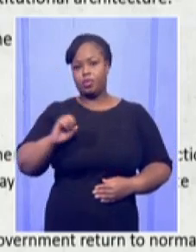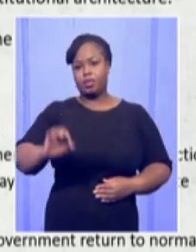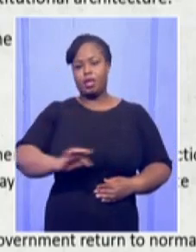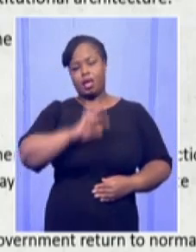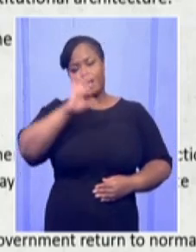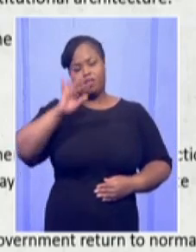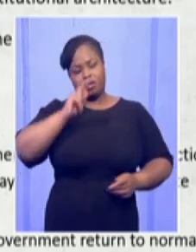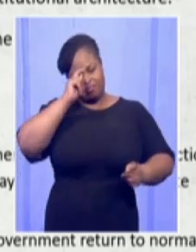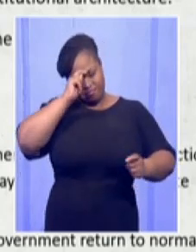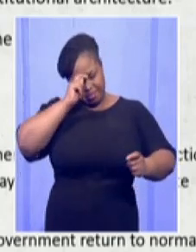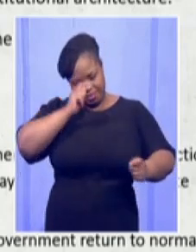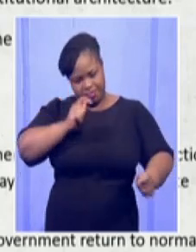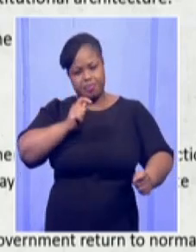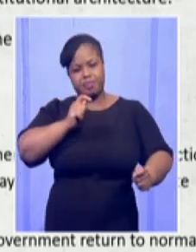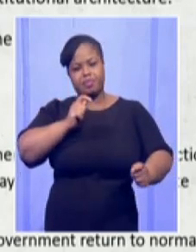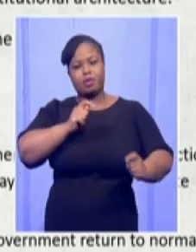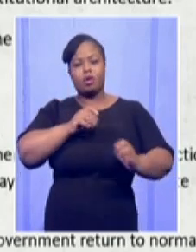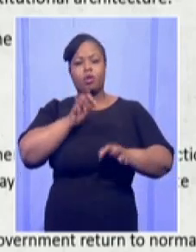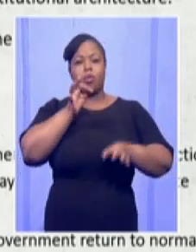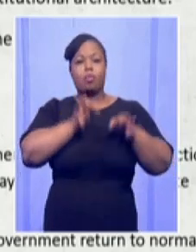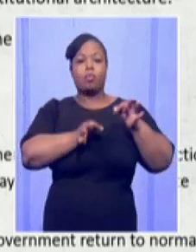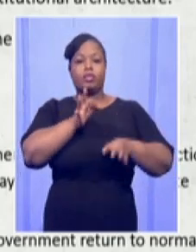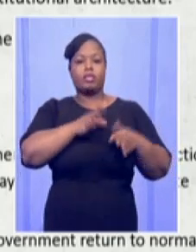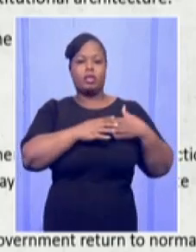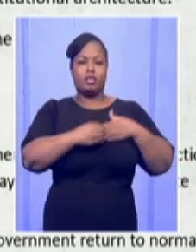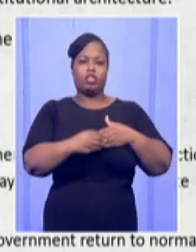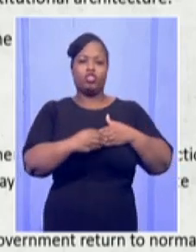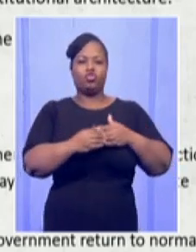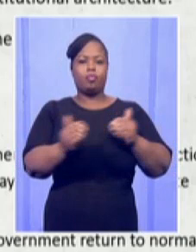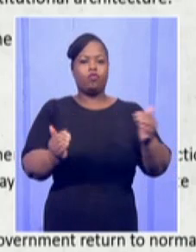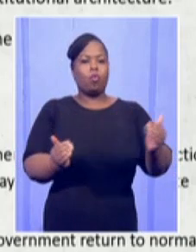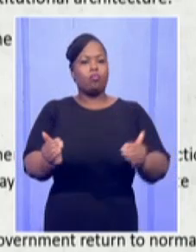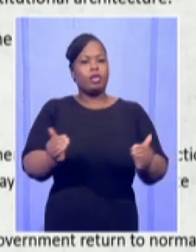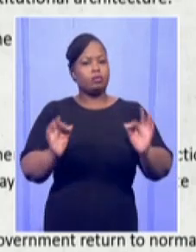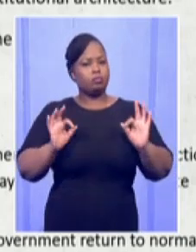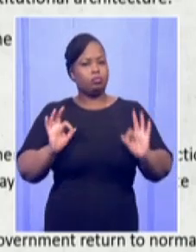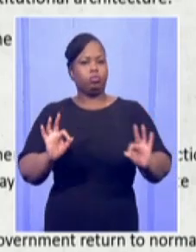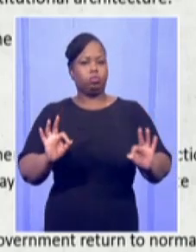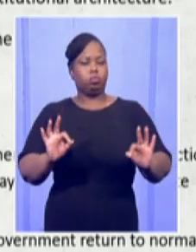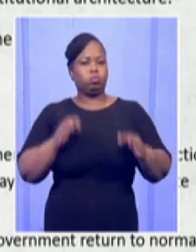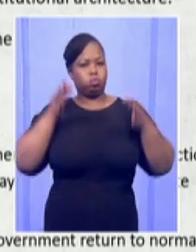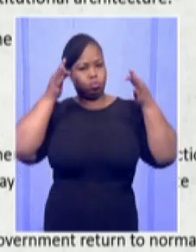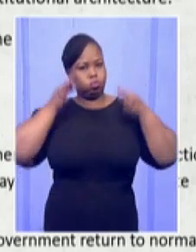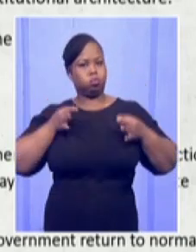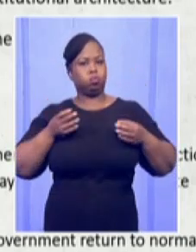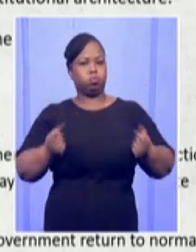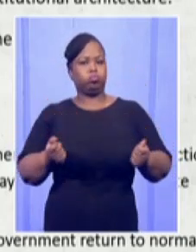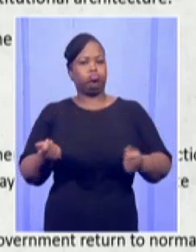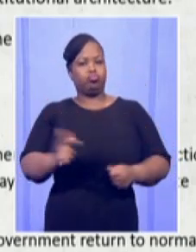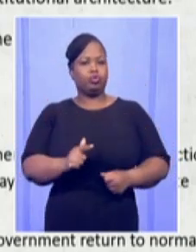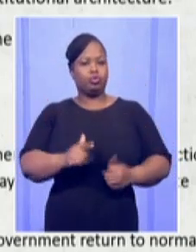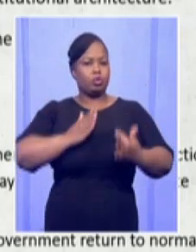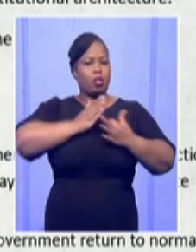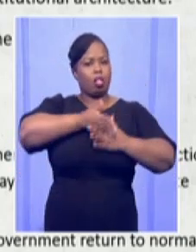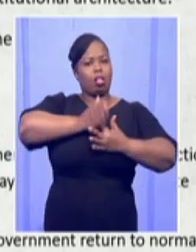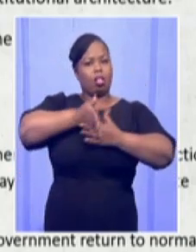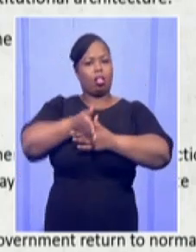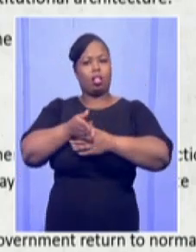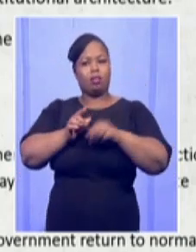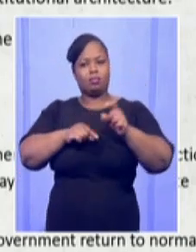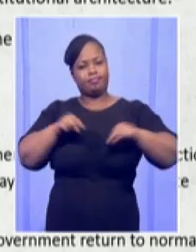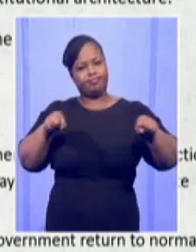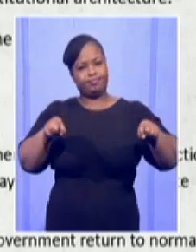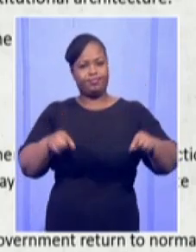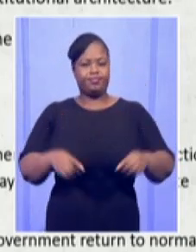recognized for quality of political leadership in managing the pandemic, moving very quickly and decisively in terms of intervening to